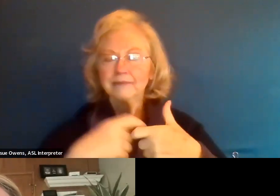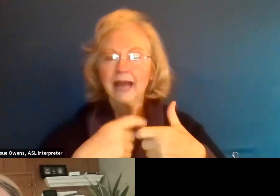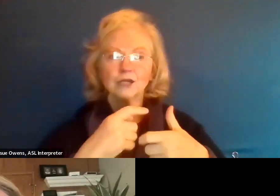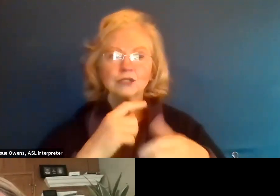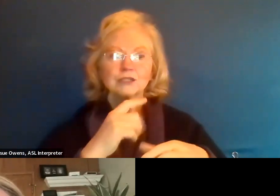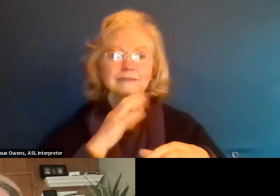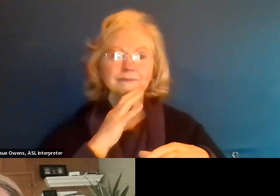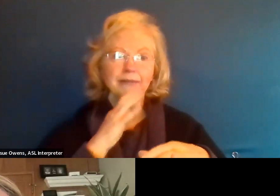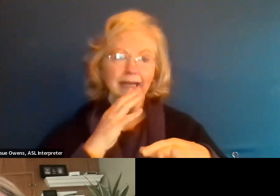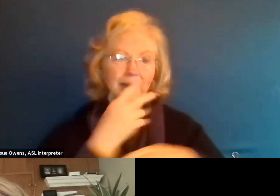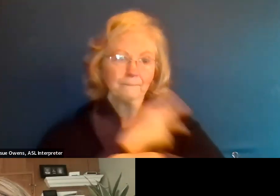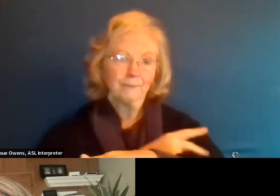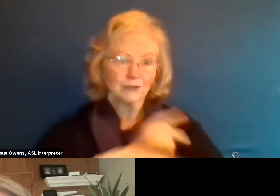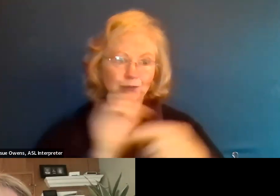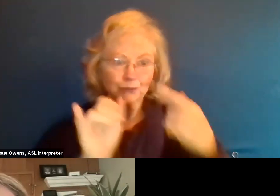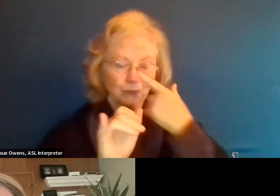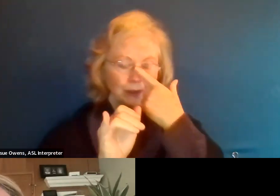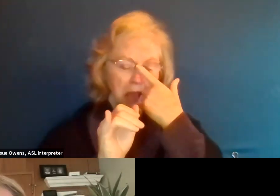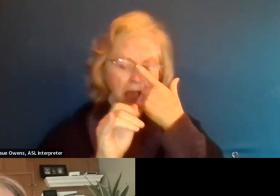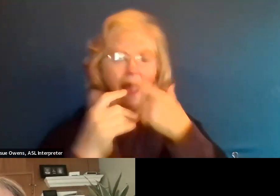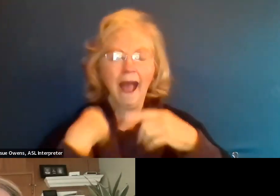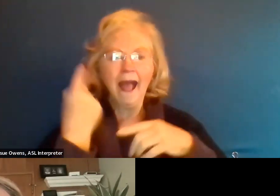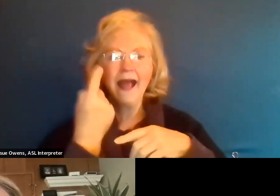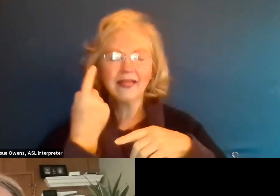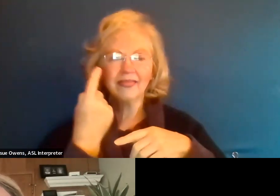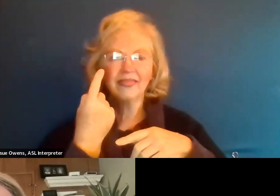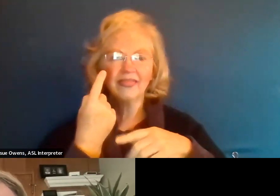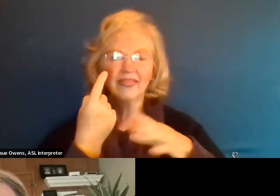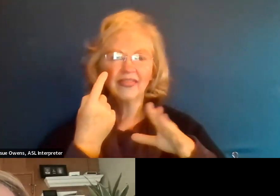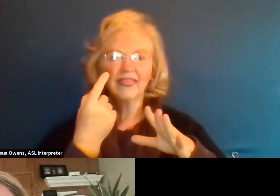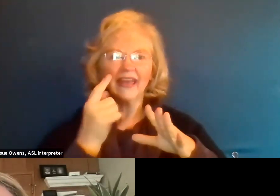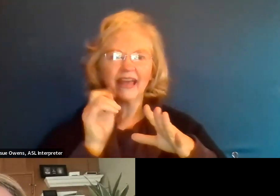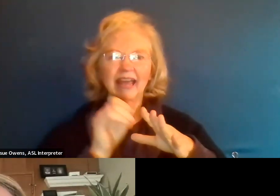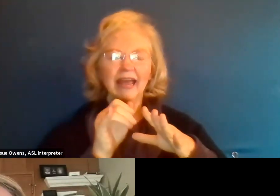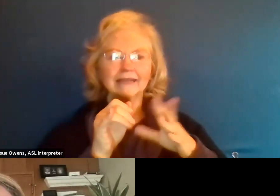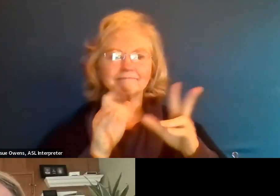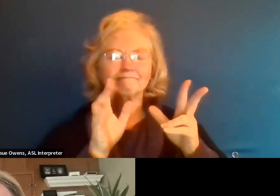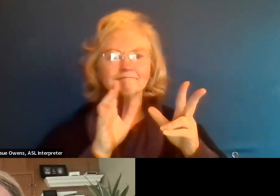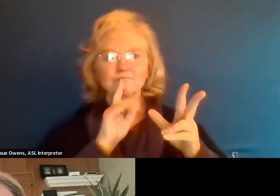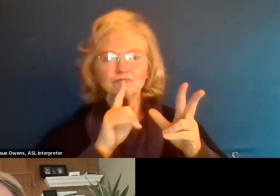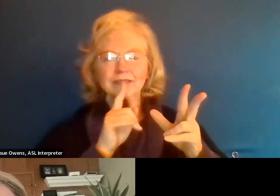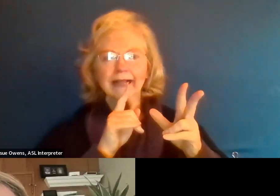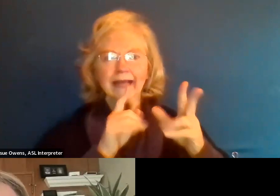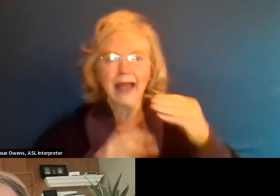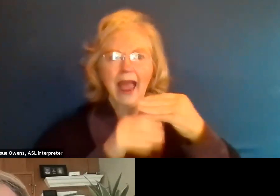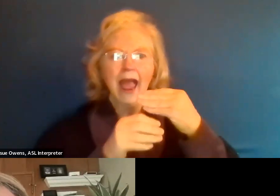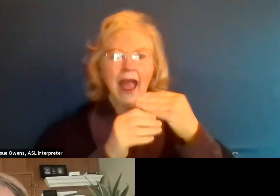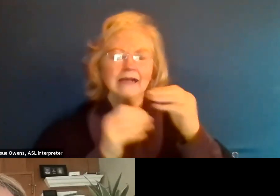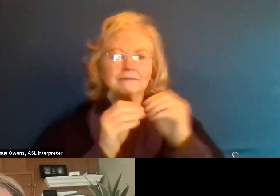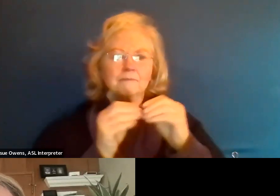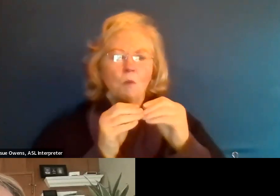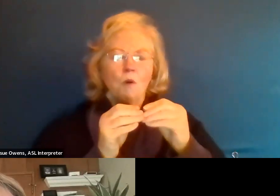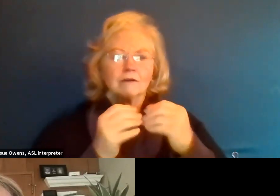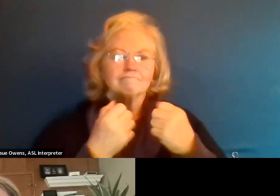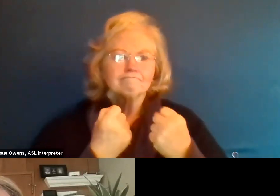patients as well. And so I think it just actually augments and adds robustness to the field